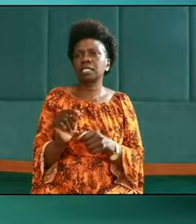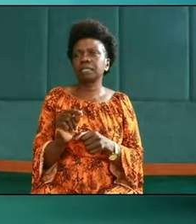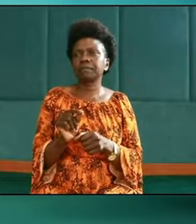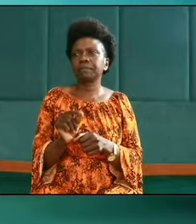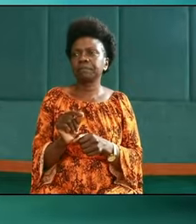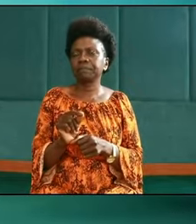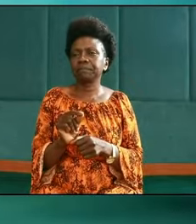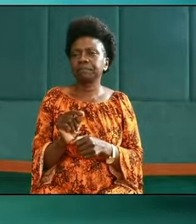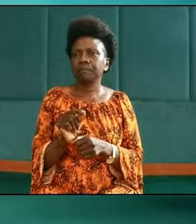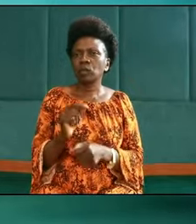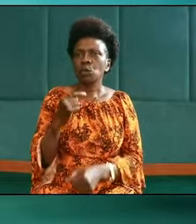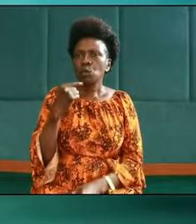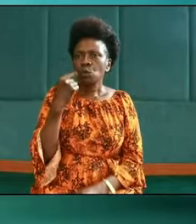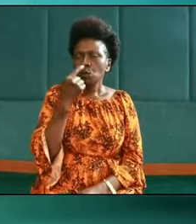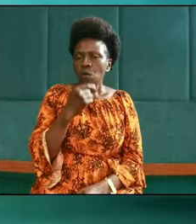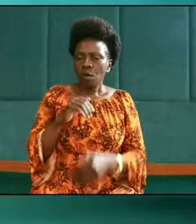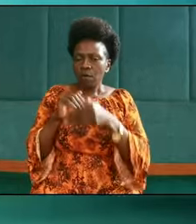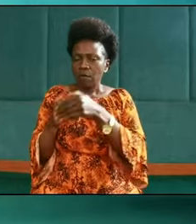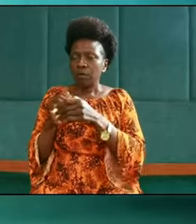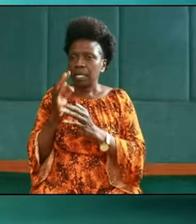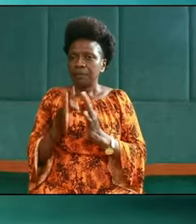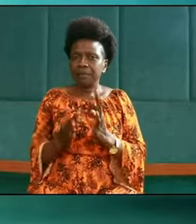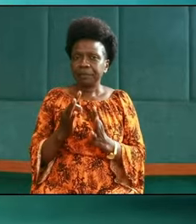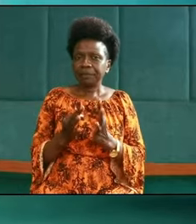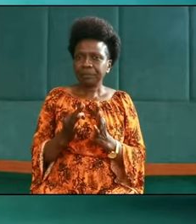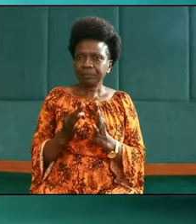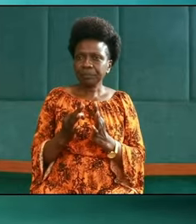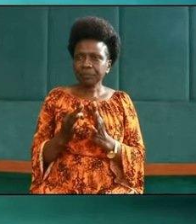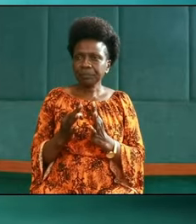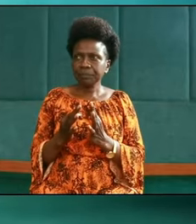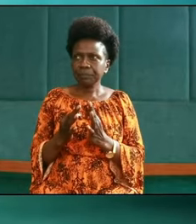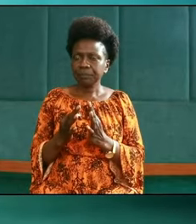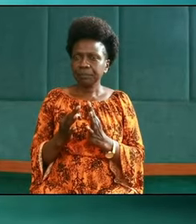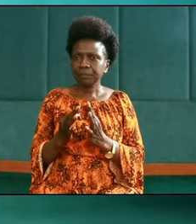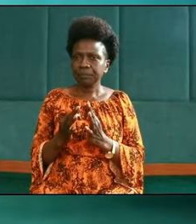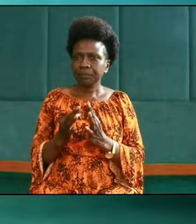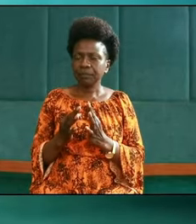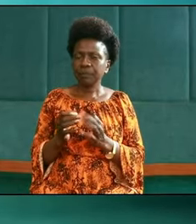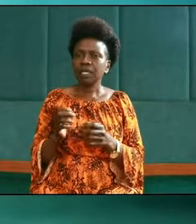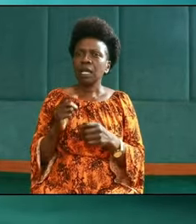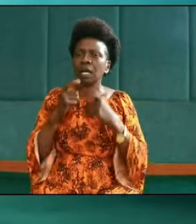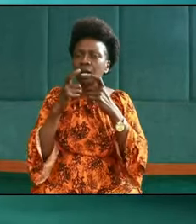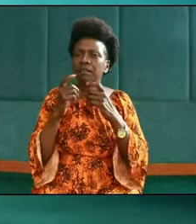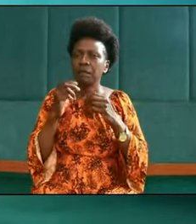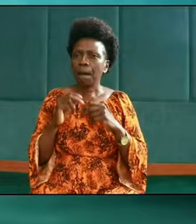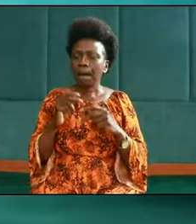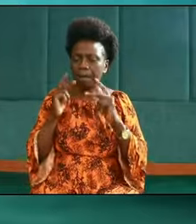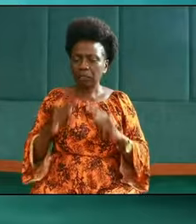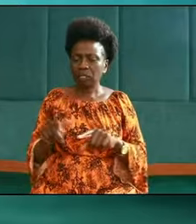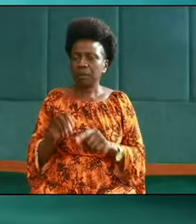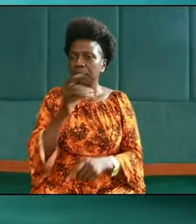of his spirit. Who follows even an adulterer like David? It is